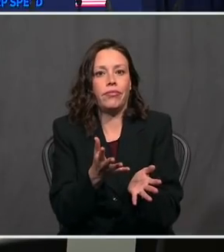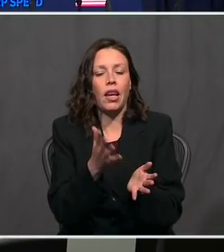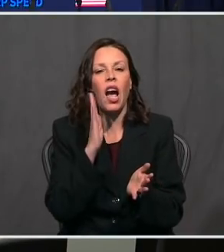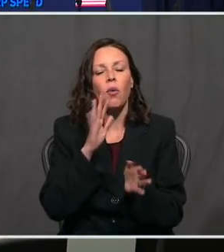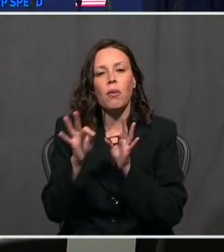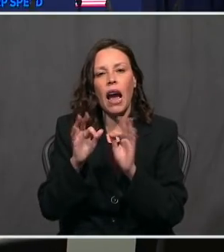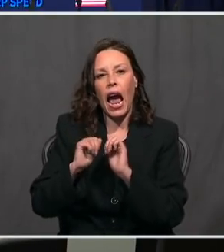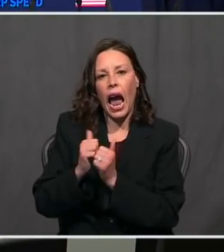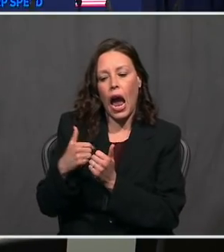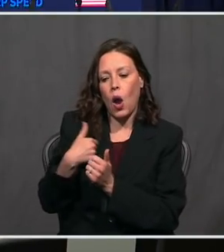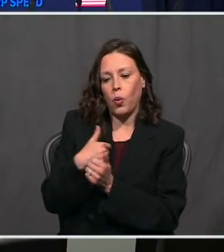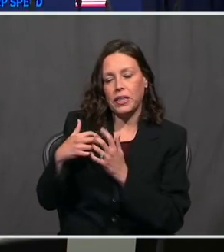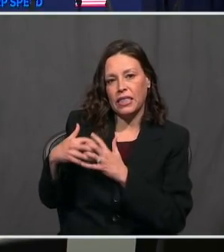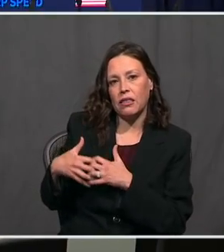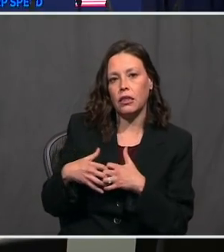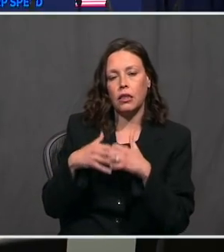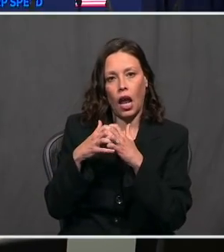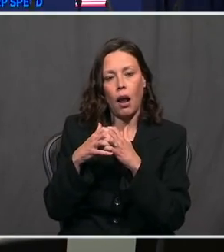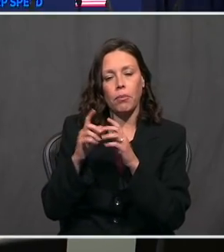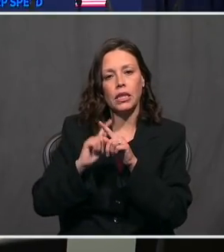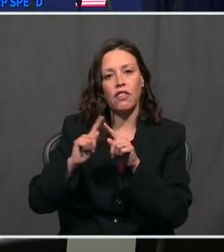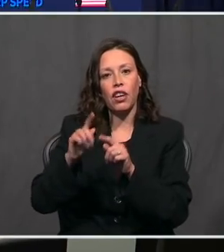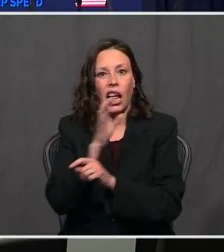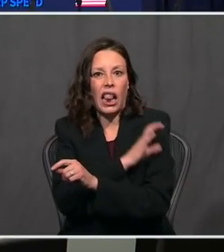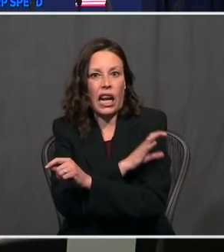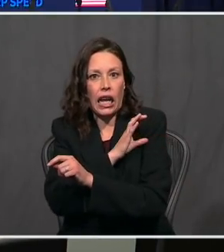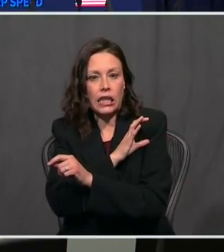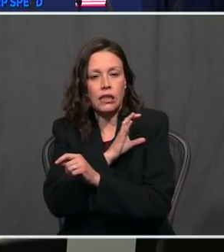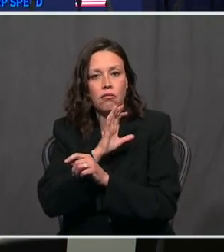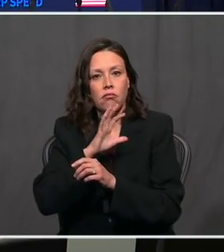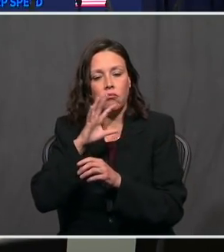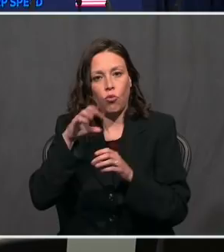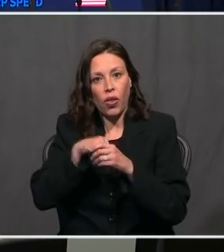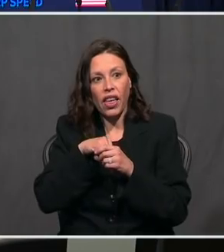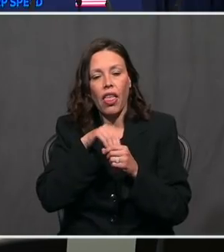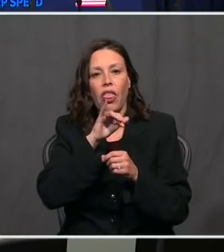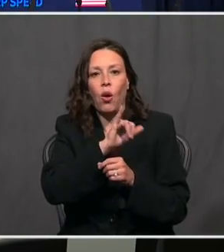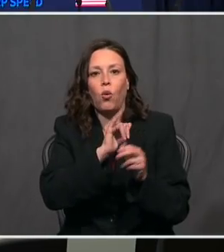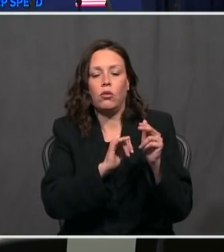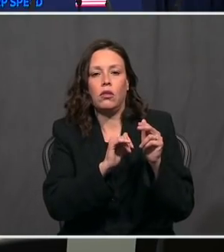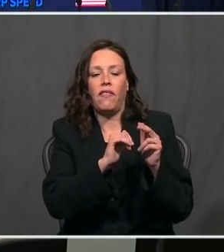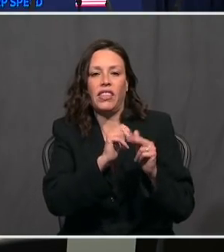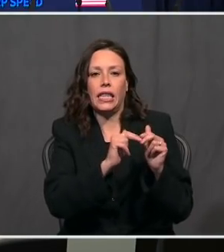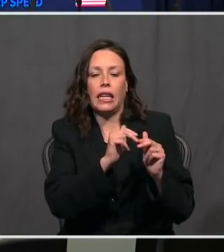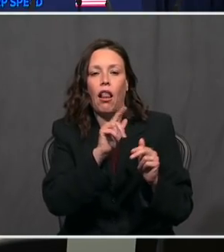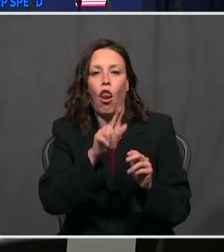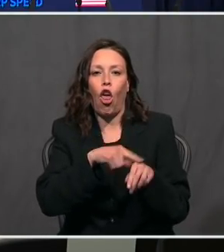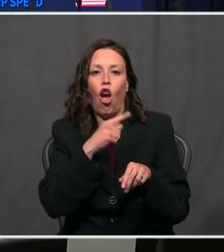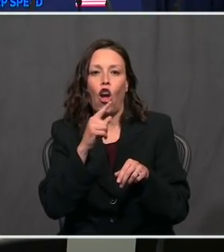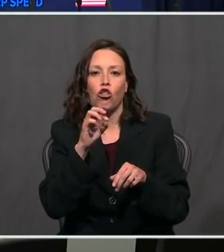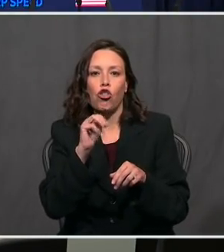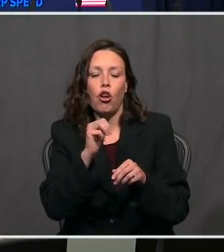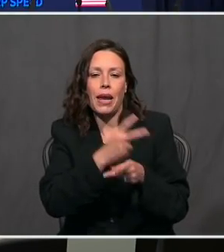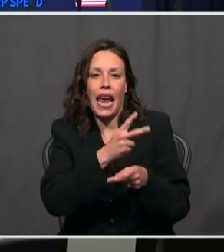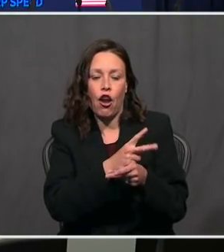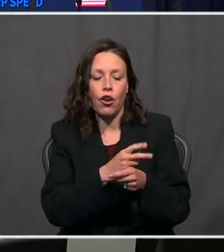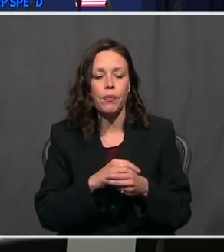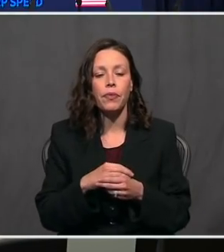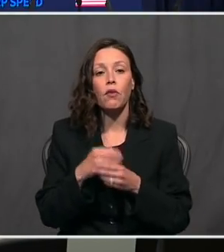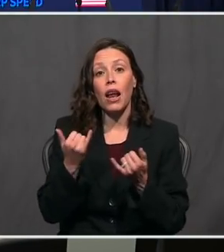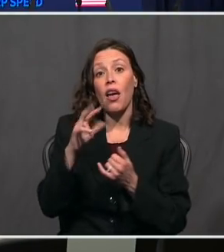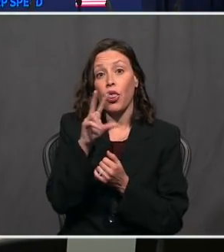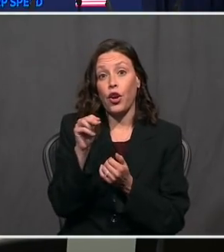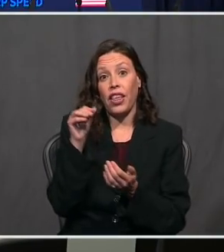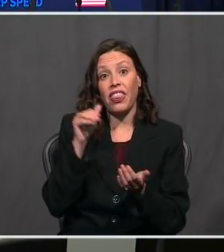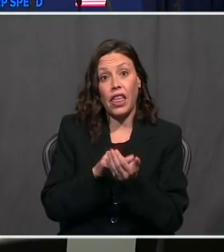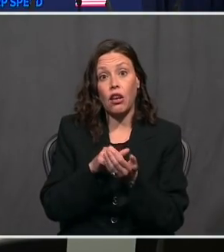about how we're setting up the different clinics as well within long-term care facilities. Up to this point, we're well over 30,000 long-term care